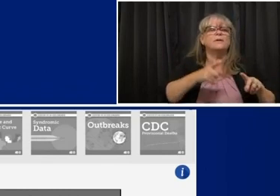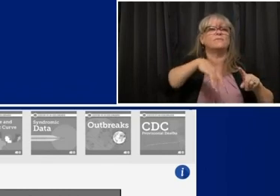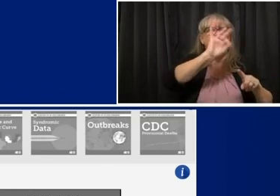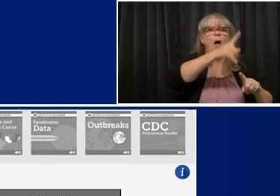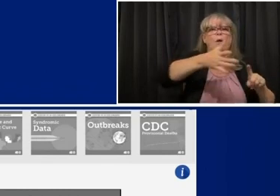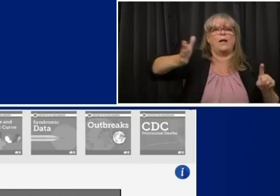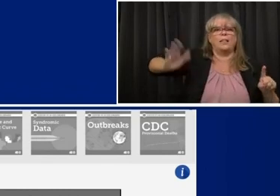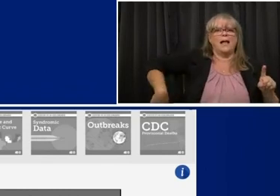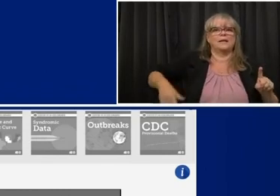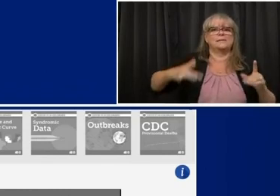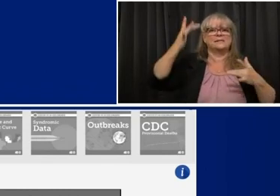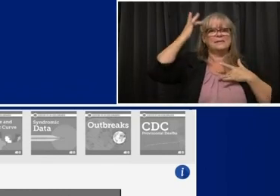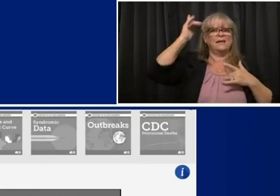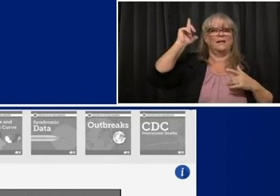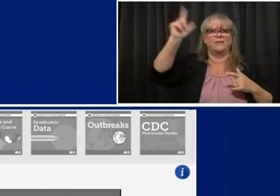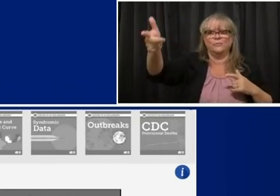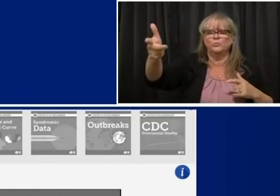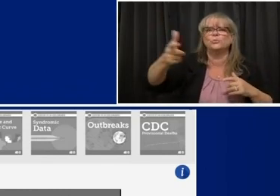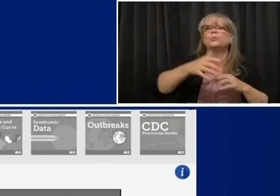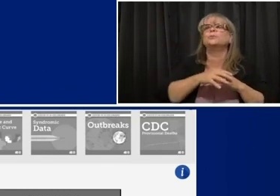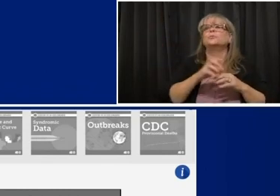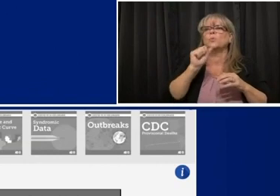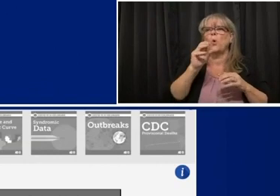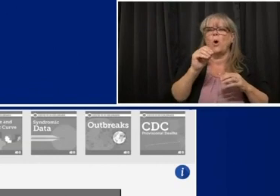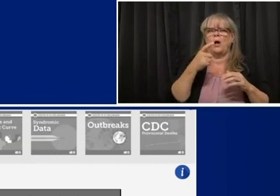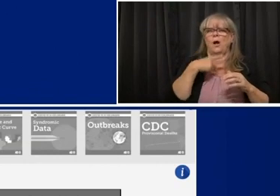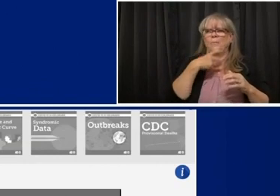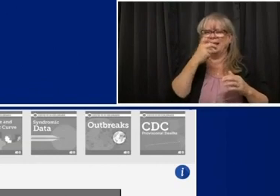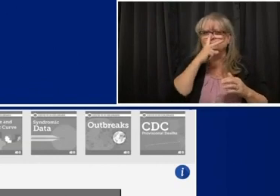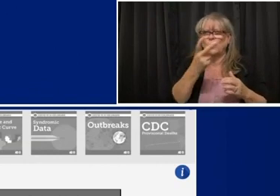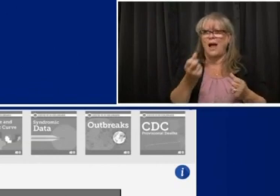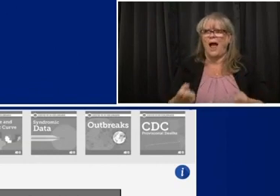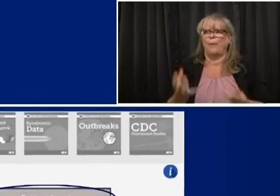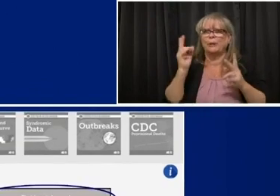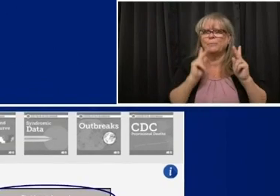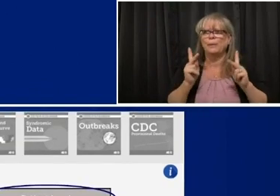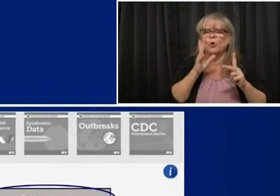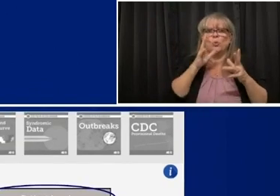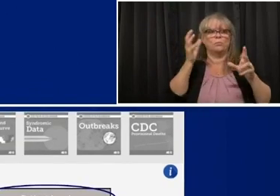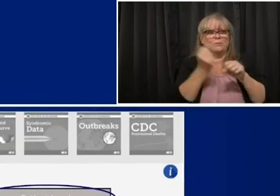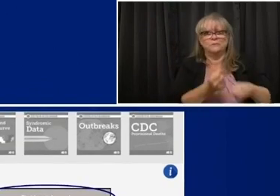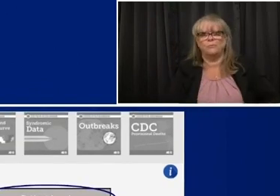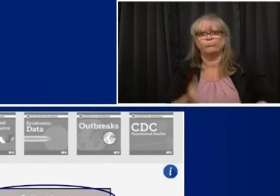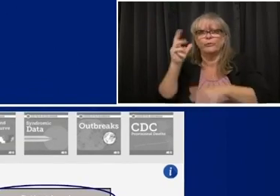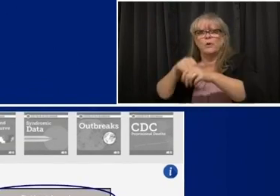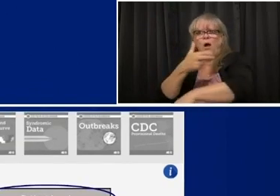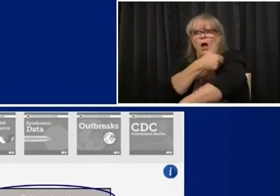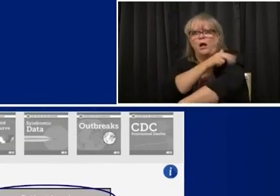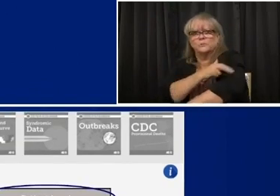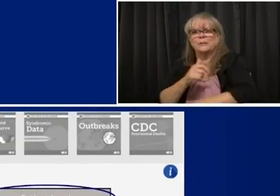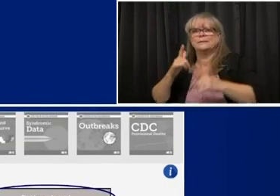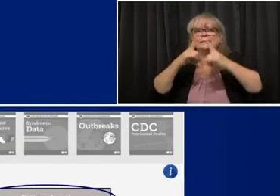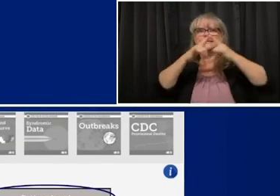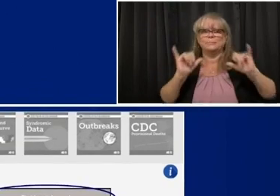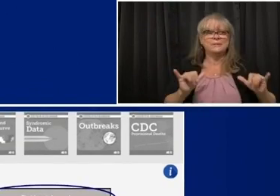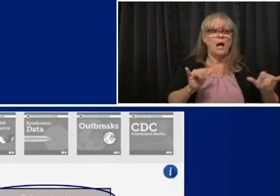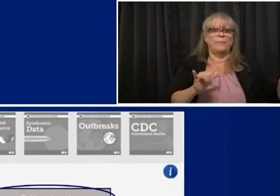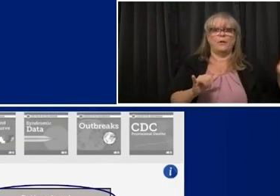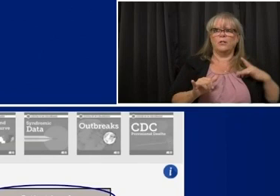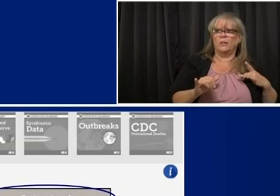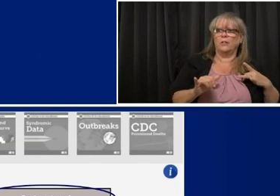many Coloradans are hospitalized at a given time. Next slide. You can also look at